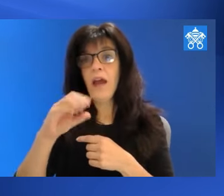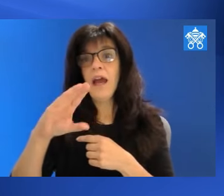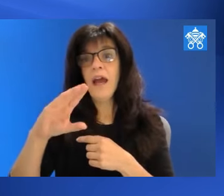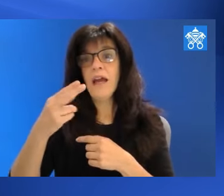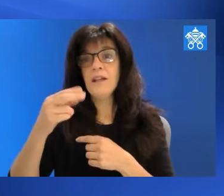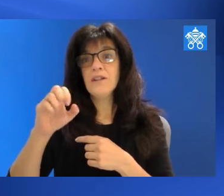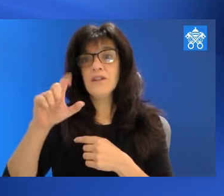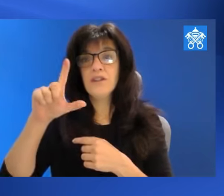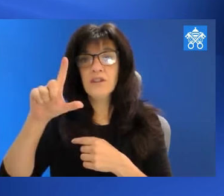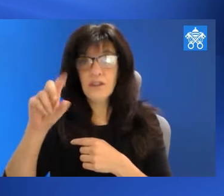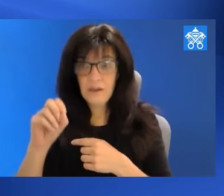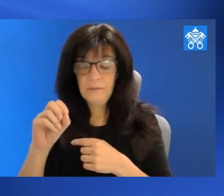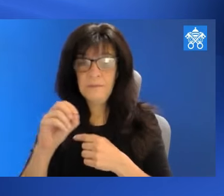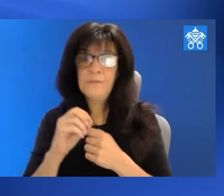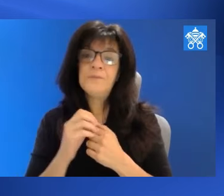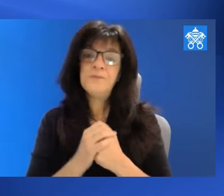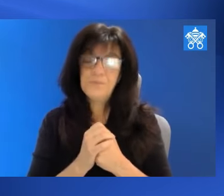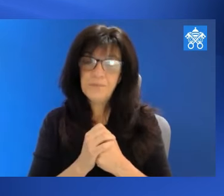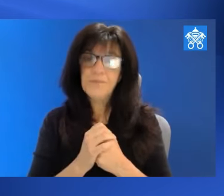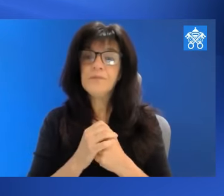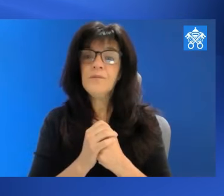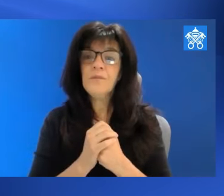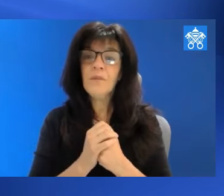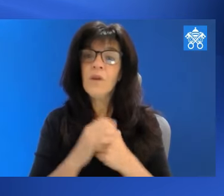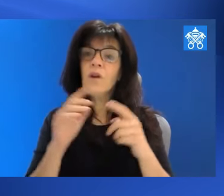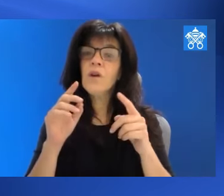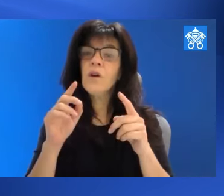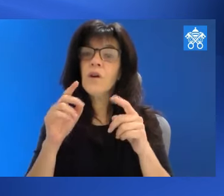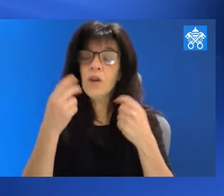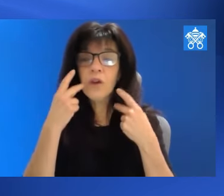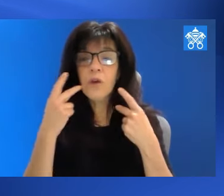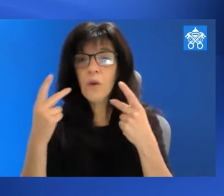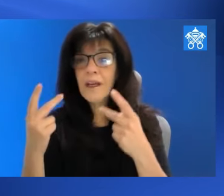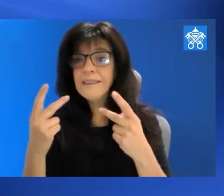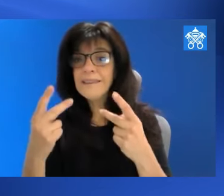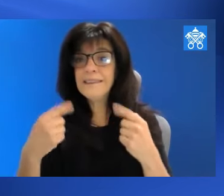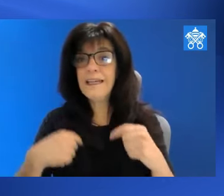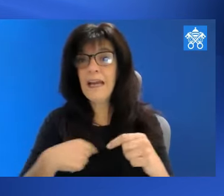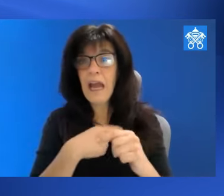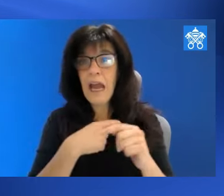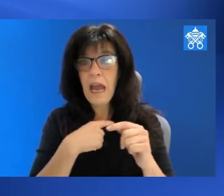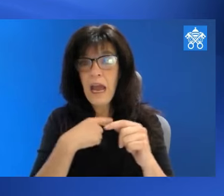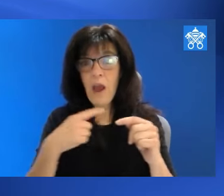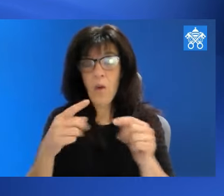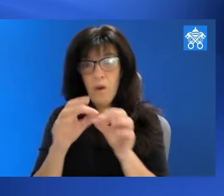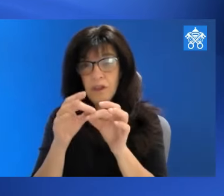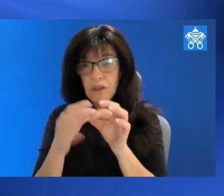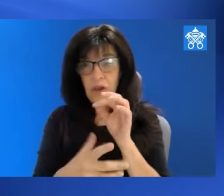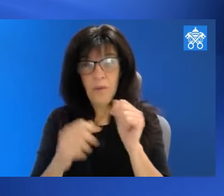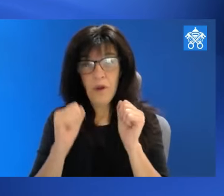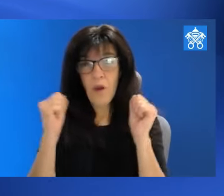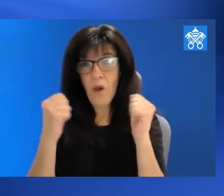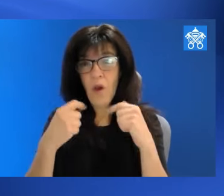the Vatican News web portal or Vatican News English YouTube channel or our Facebook live feed.